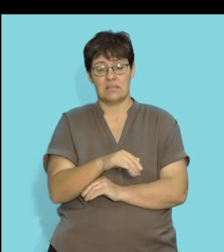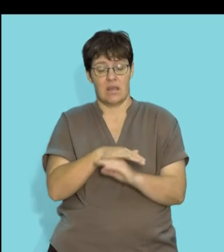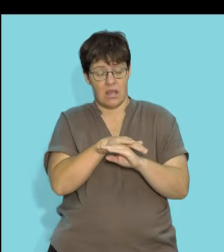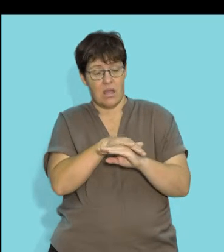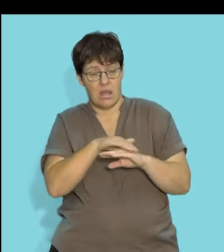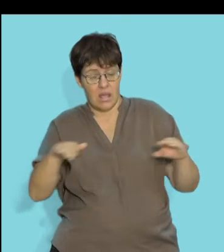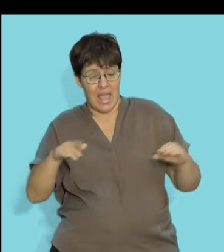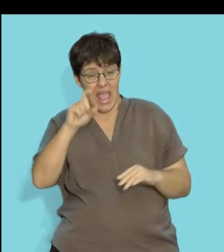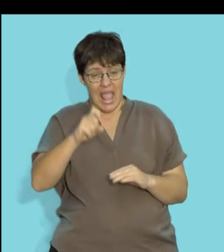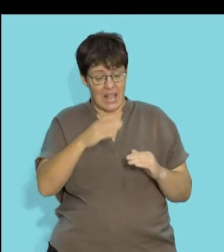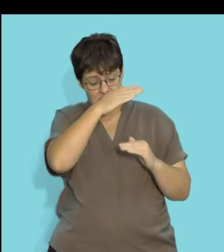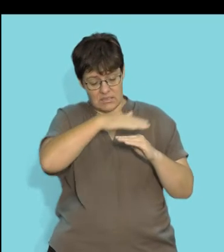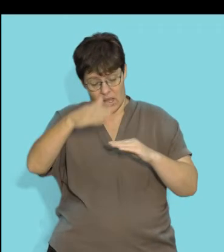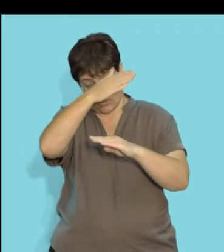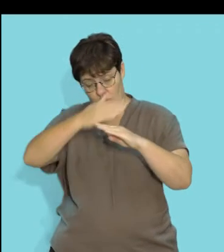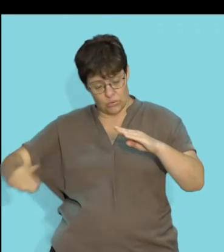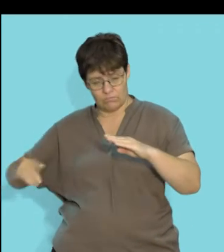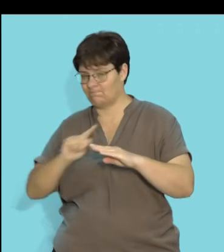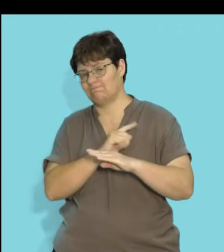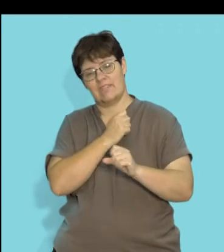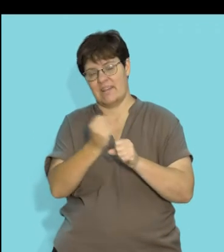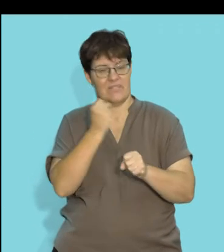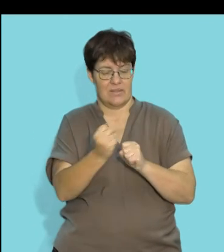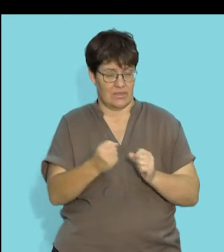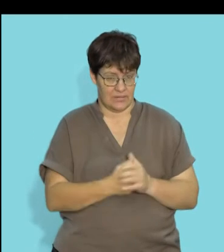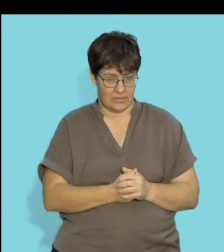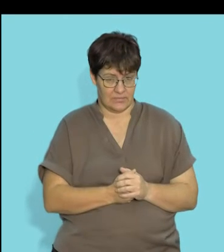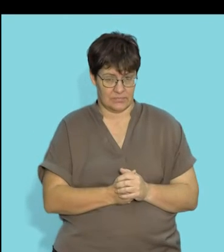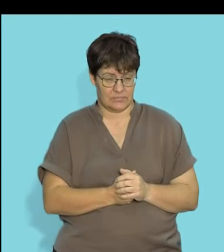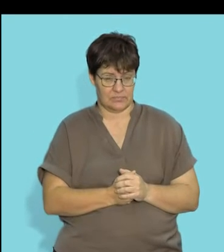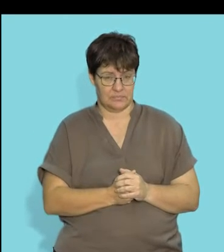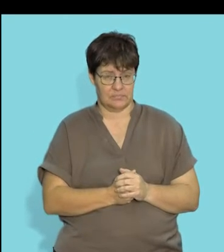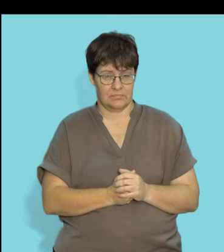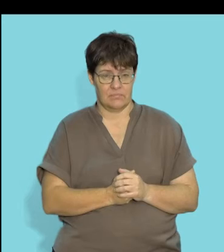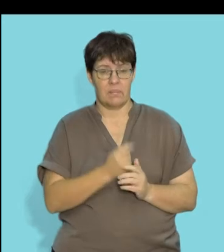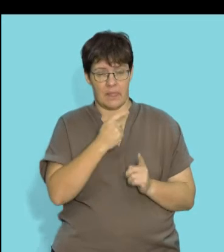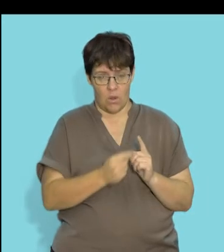crossing through the y-axis there, right? So only the horizontal